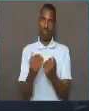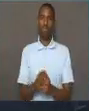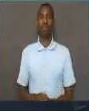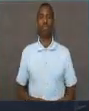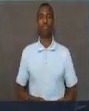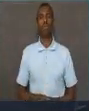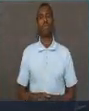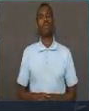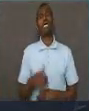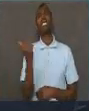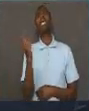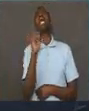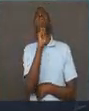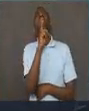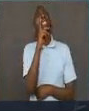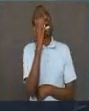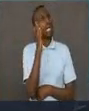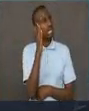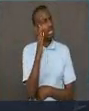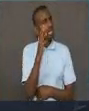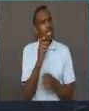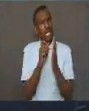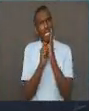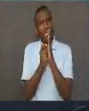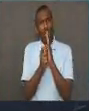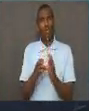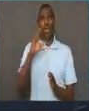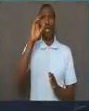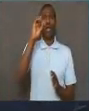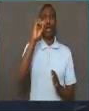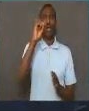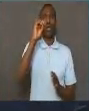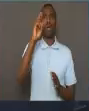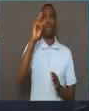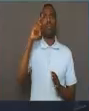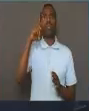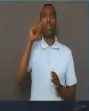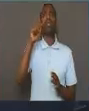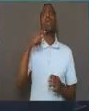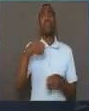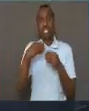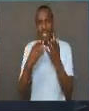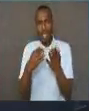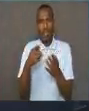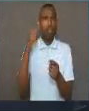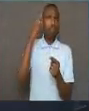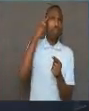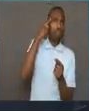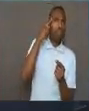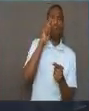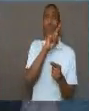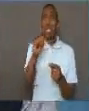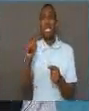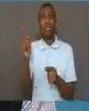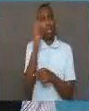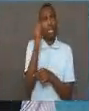What other examples of couples can you think of in everyday life?